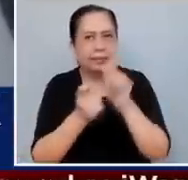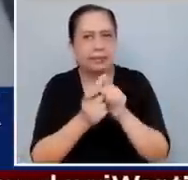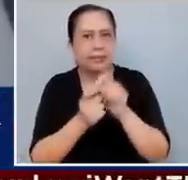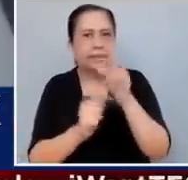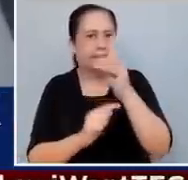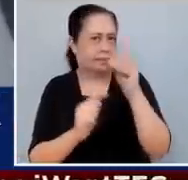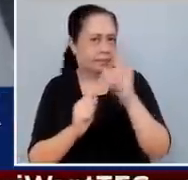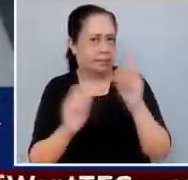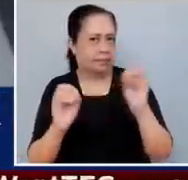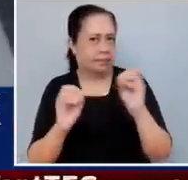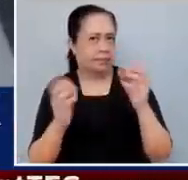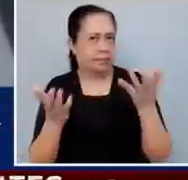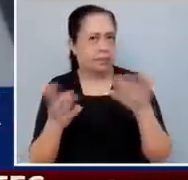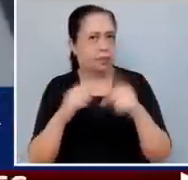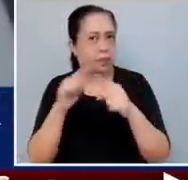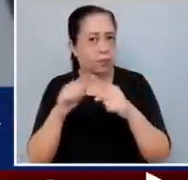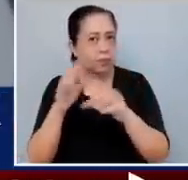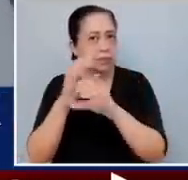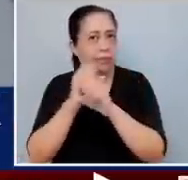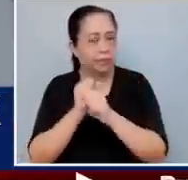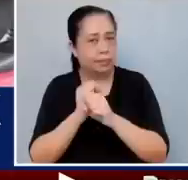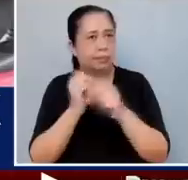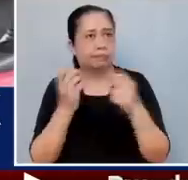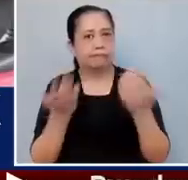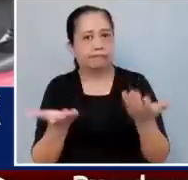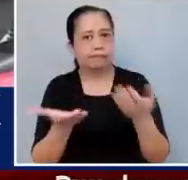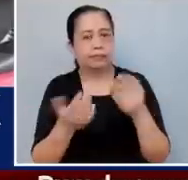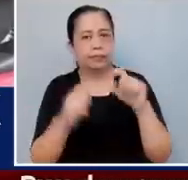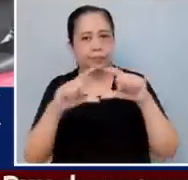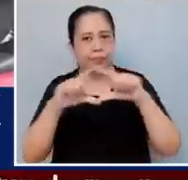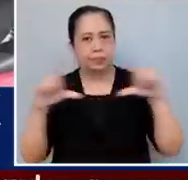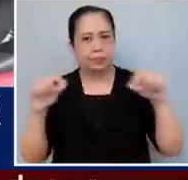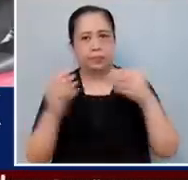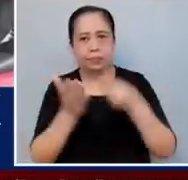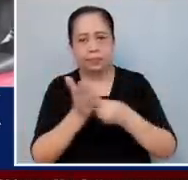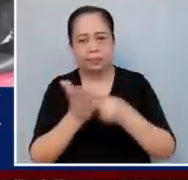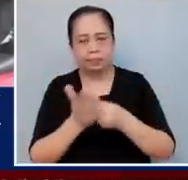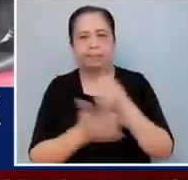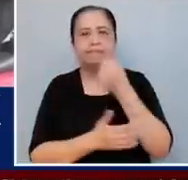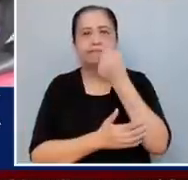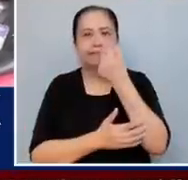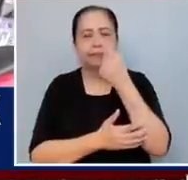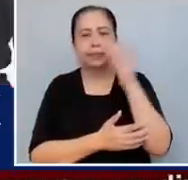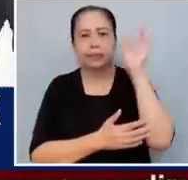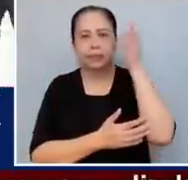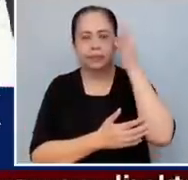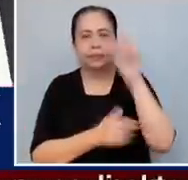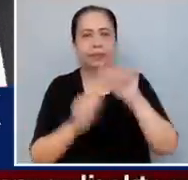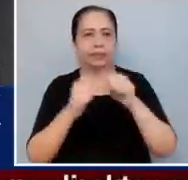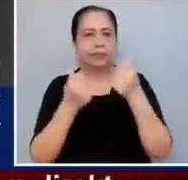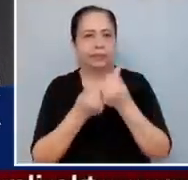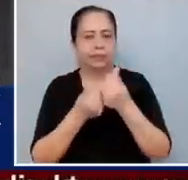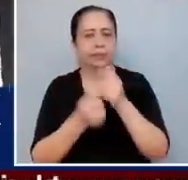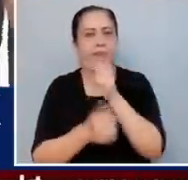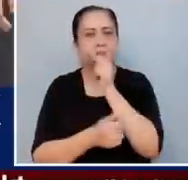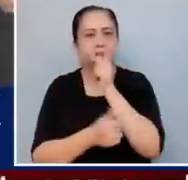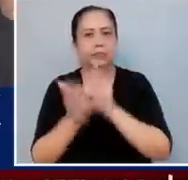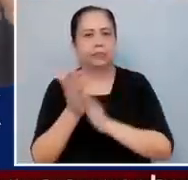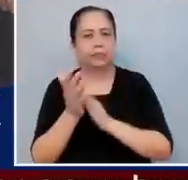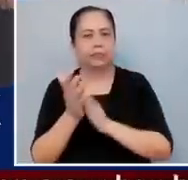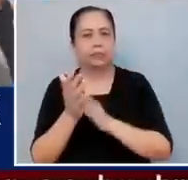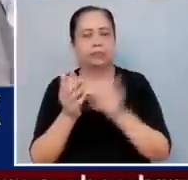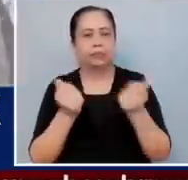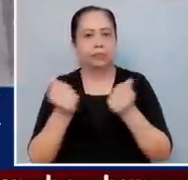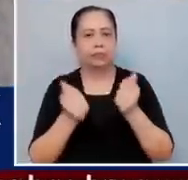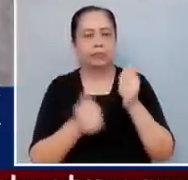po as to when they can really claim the check. Naiintindihan naman umano ng Federation of Associations of Private School Administrators